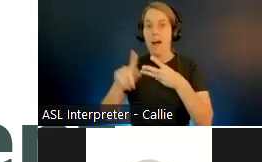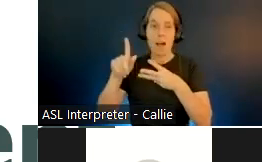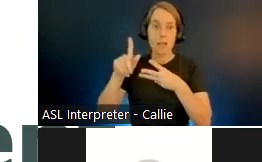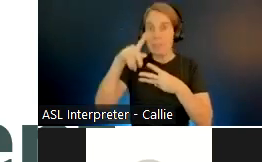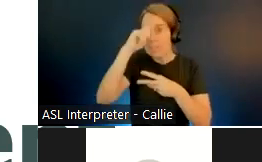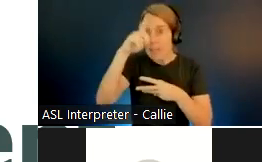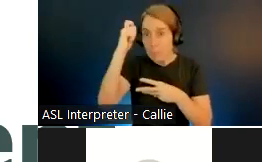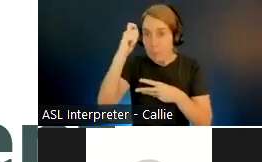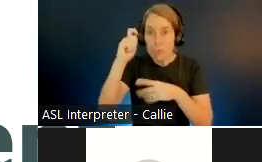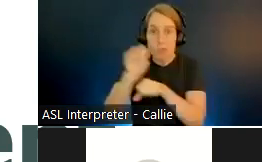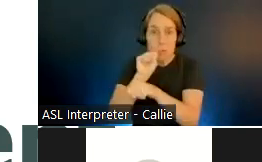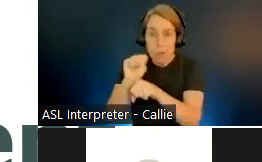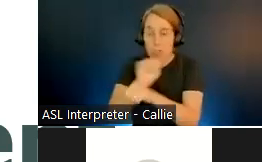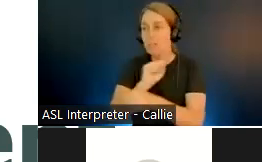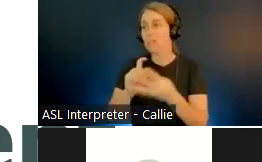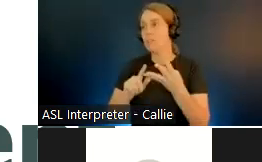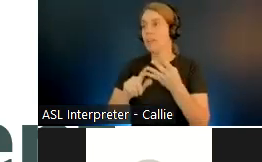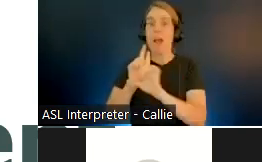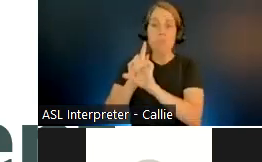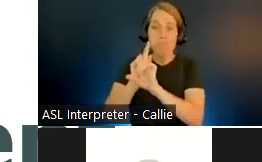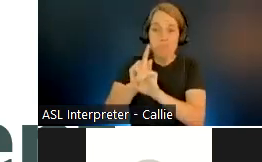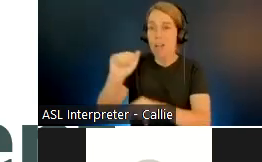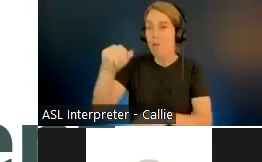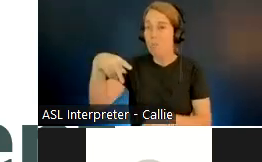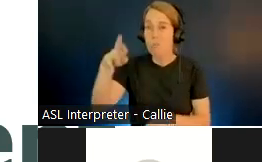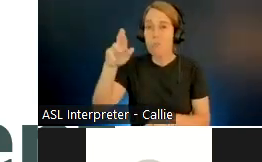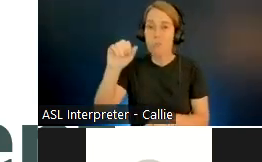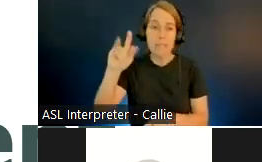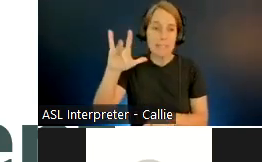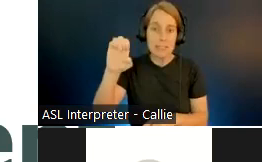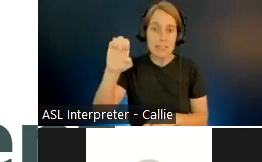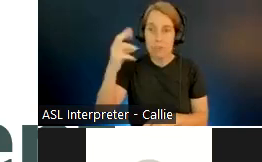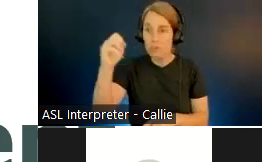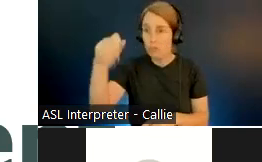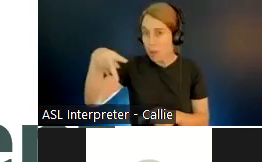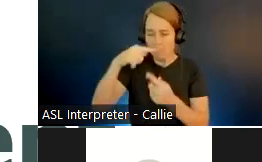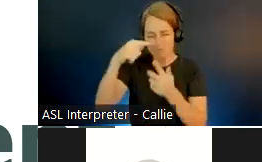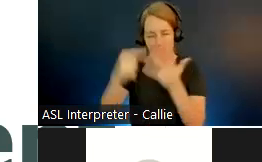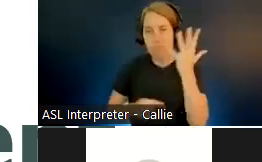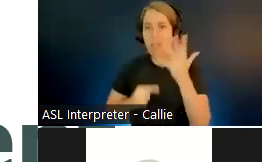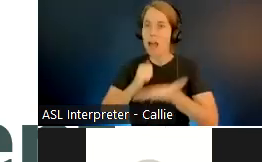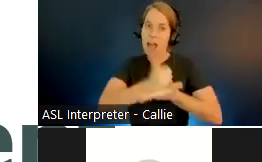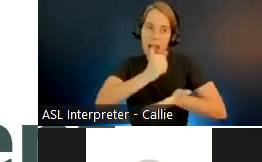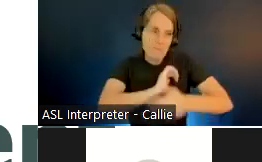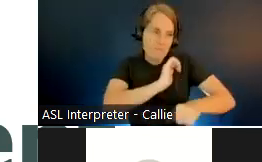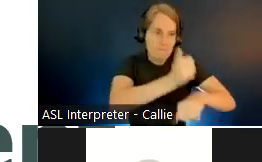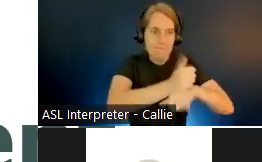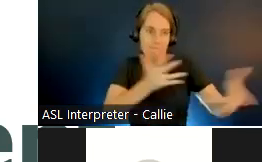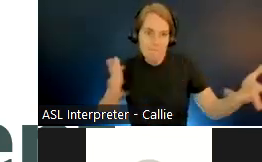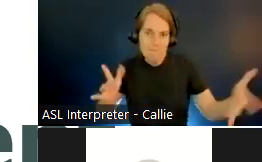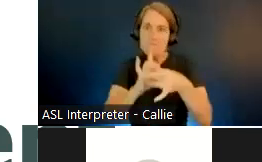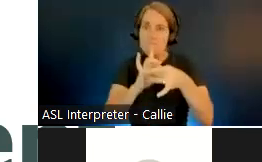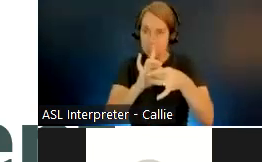good practical experience in what work's like. The VR offices must also work with the schools